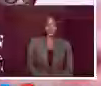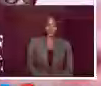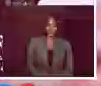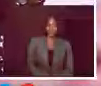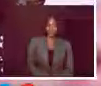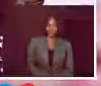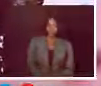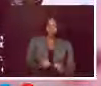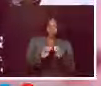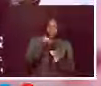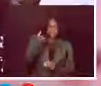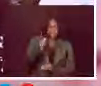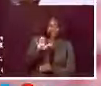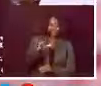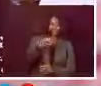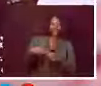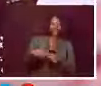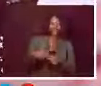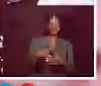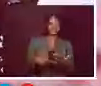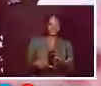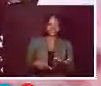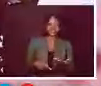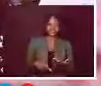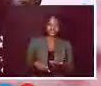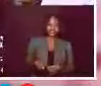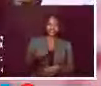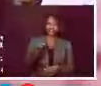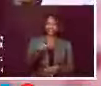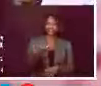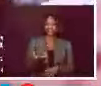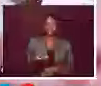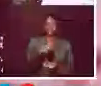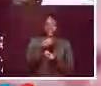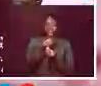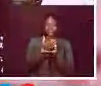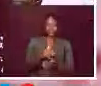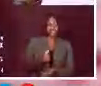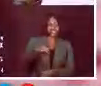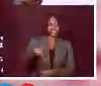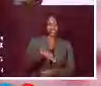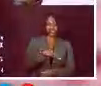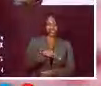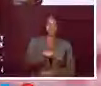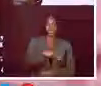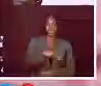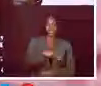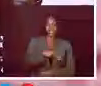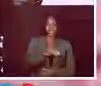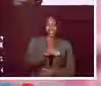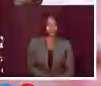in his office. Your only problem is that you have already informed your senior members ahead of this. That was